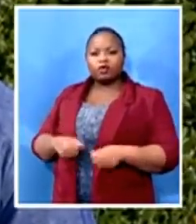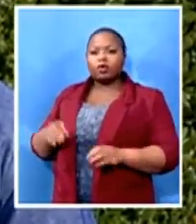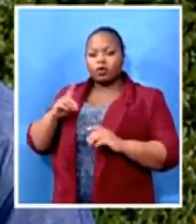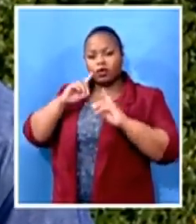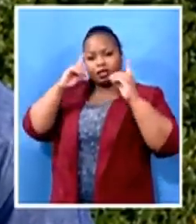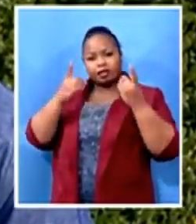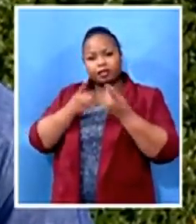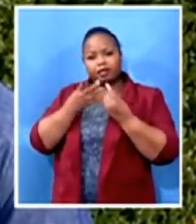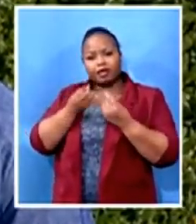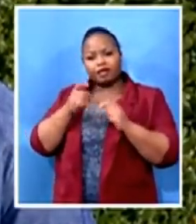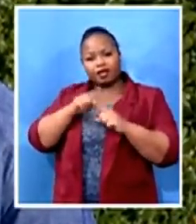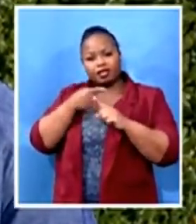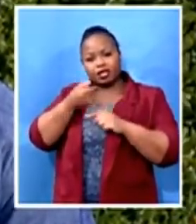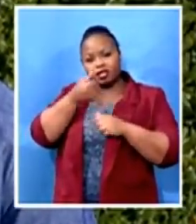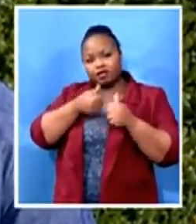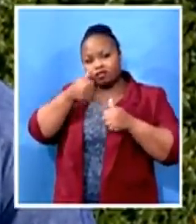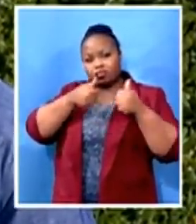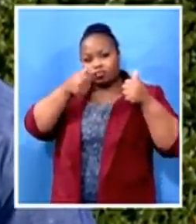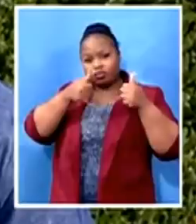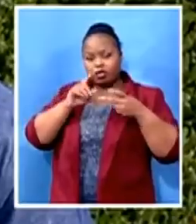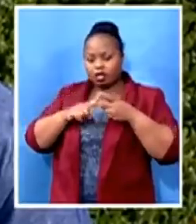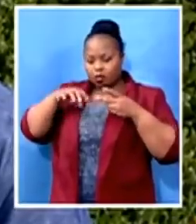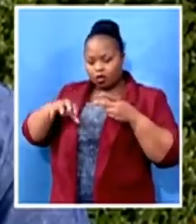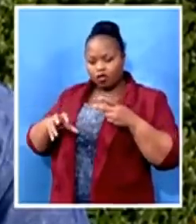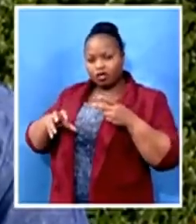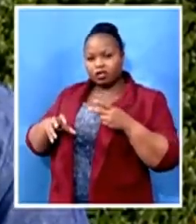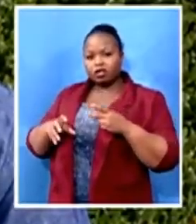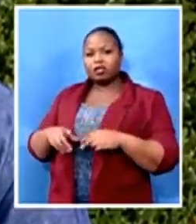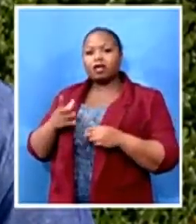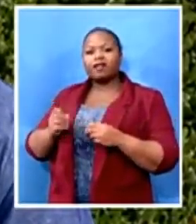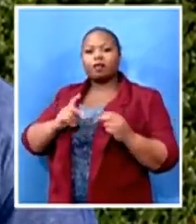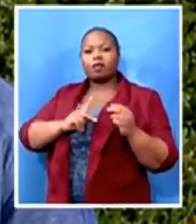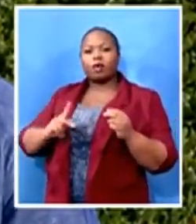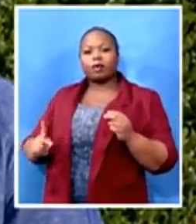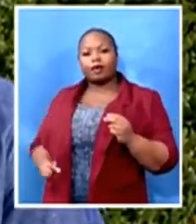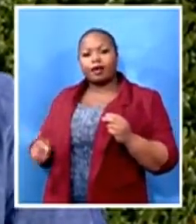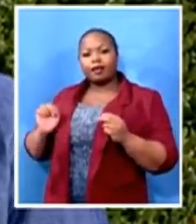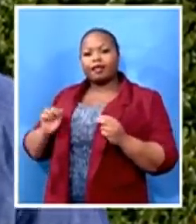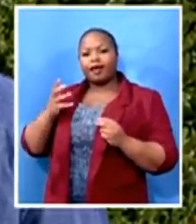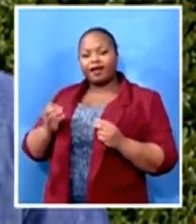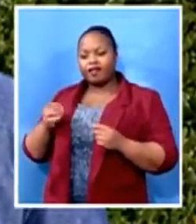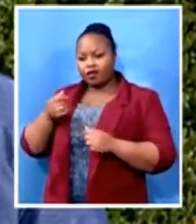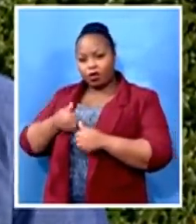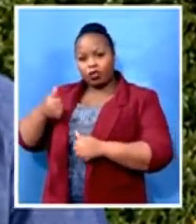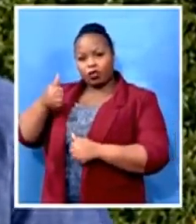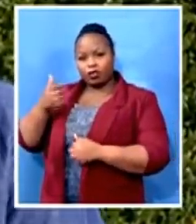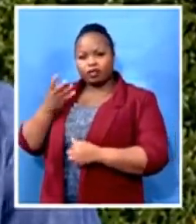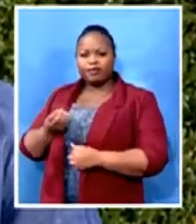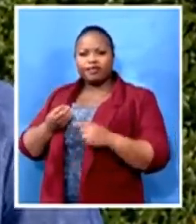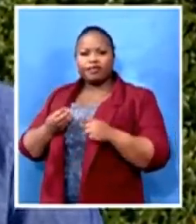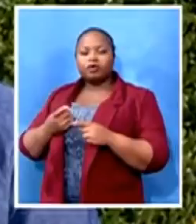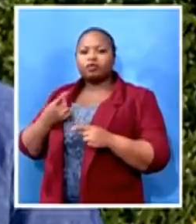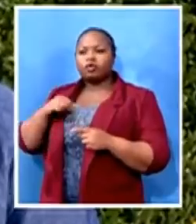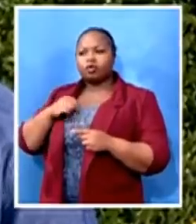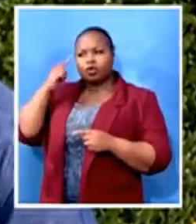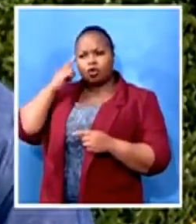and also the province in the form of the Premier has an executing authority as well. We thought we are capable enough to find a